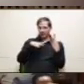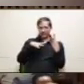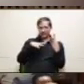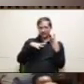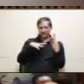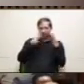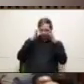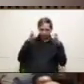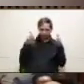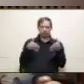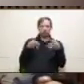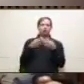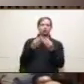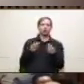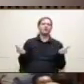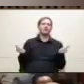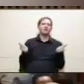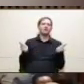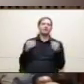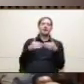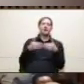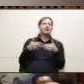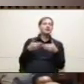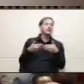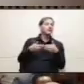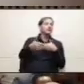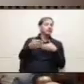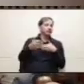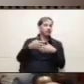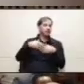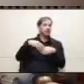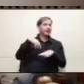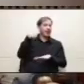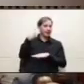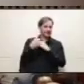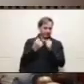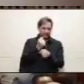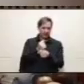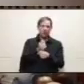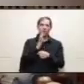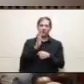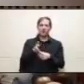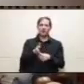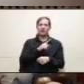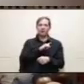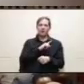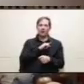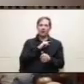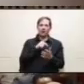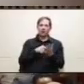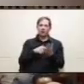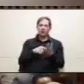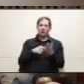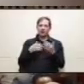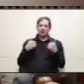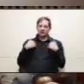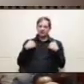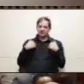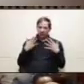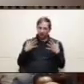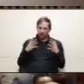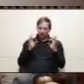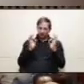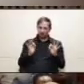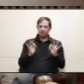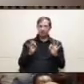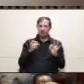with. But in the following year, because we have already started with correct reading in houses, we are sure that we will